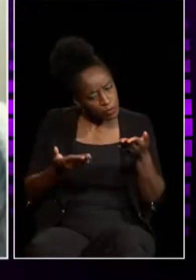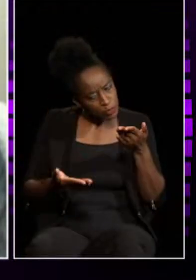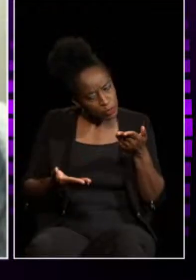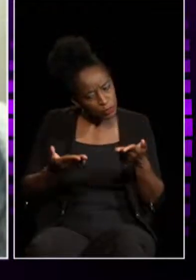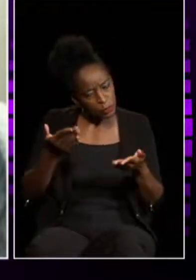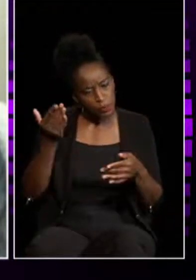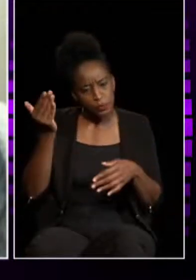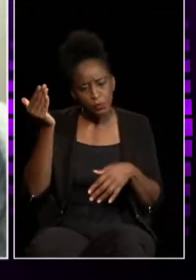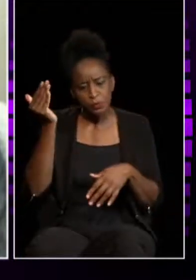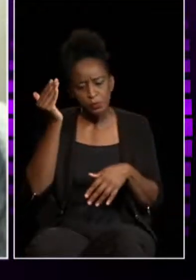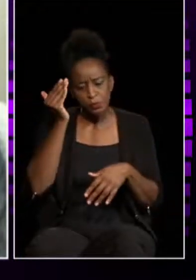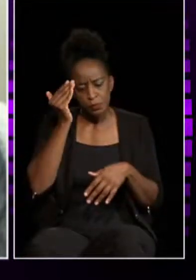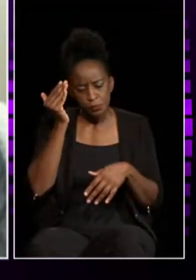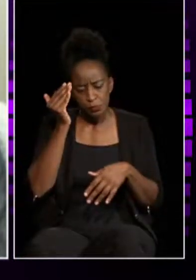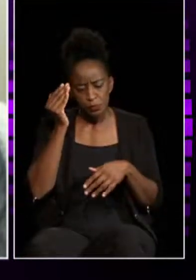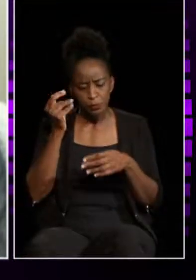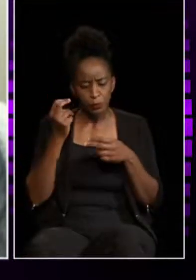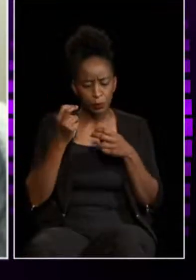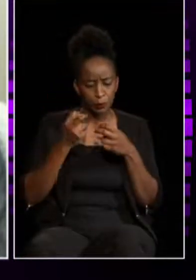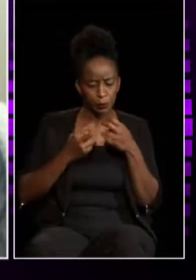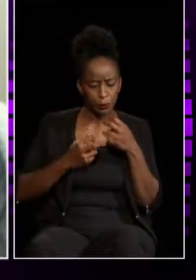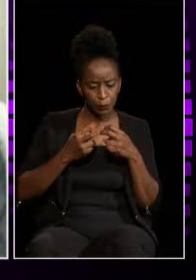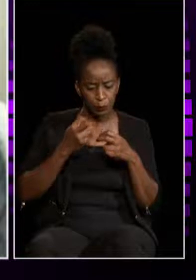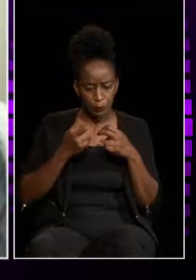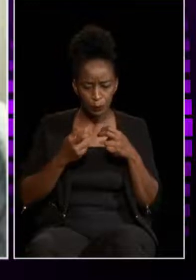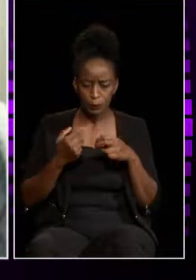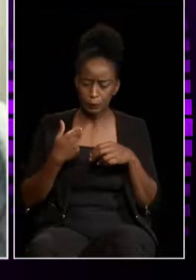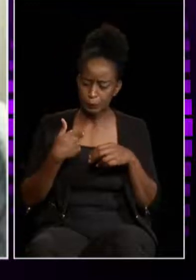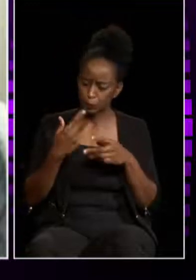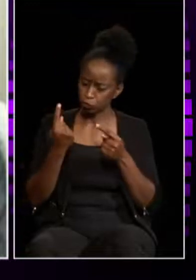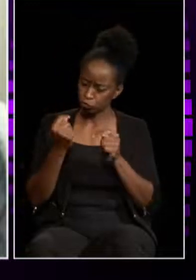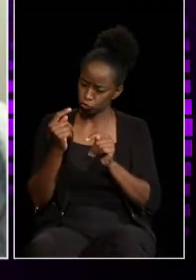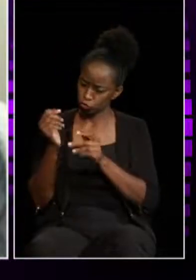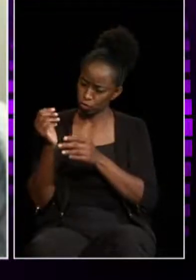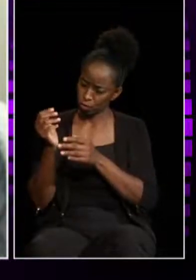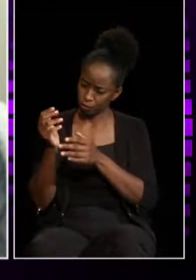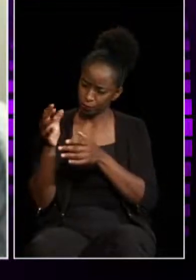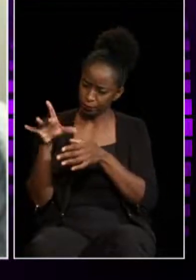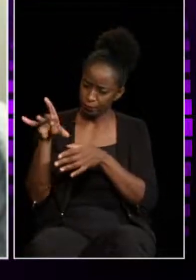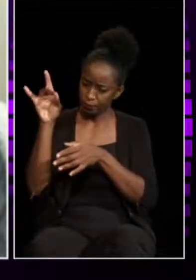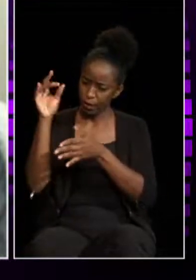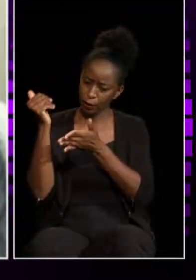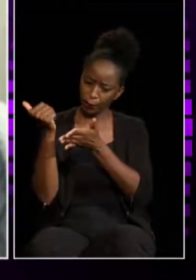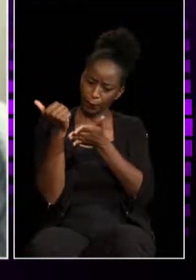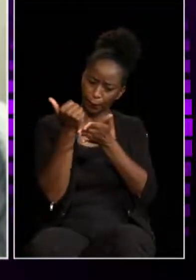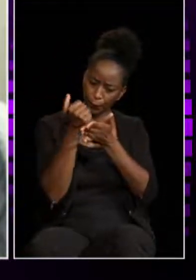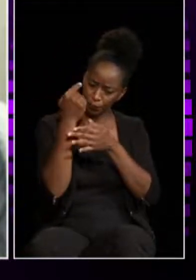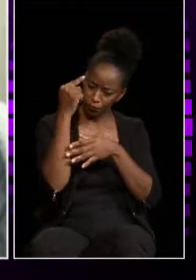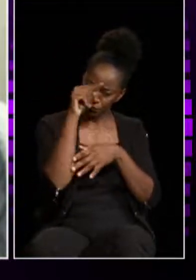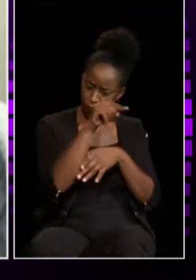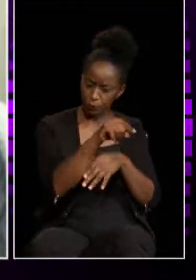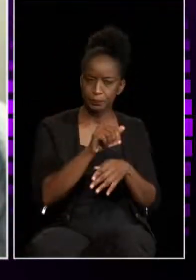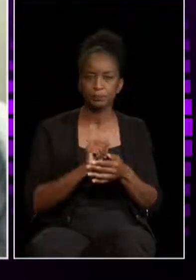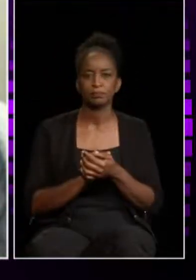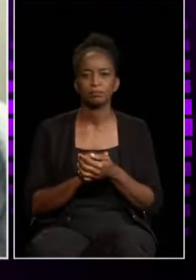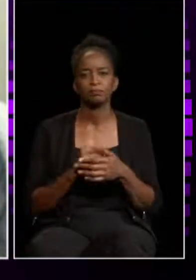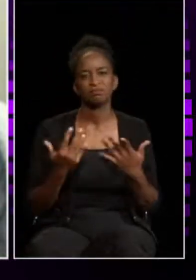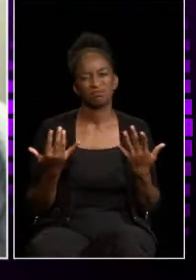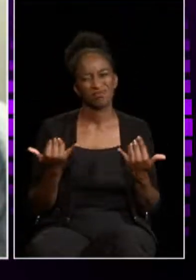helping them seek help as well, because mental health is so dynamic, and because of the